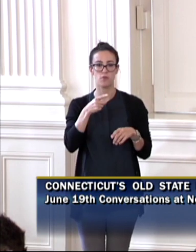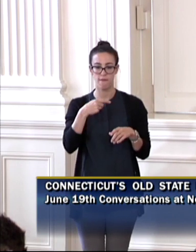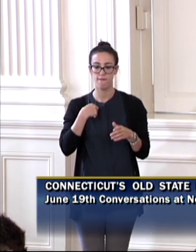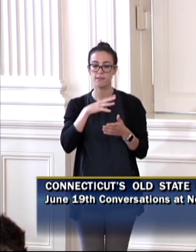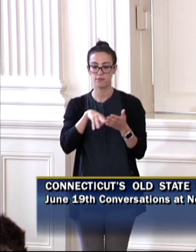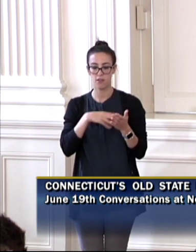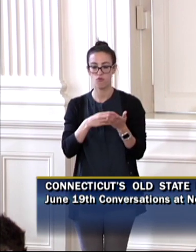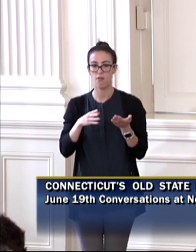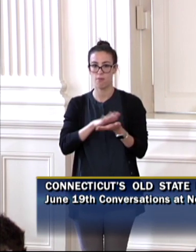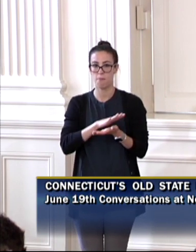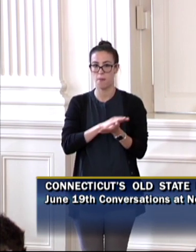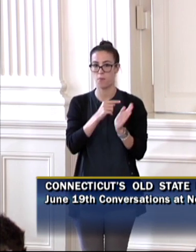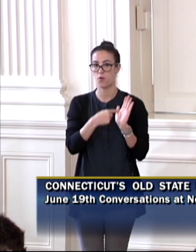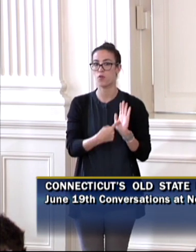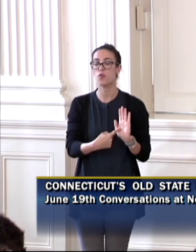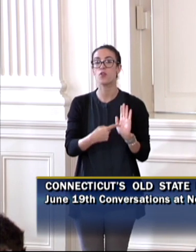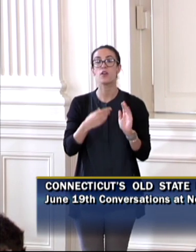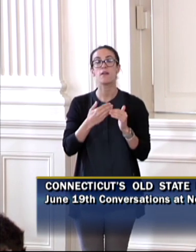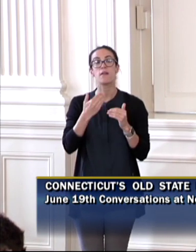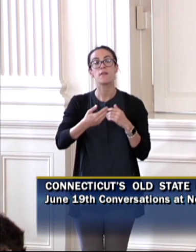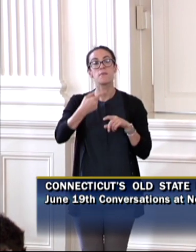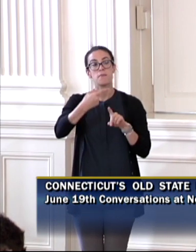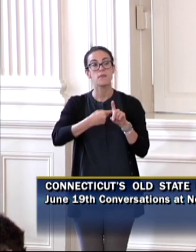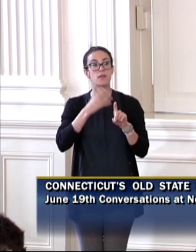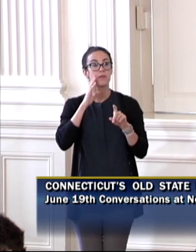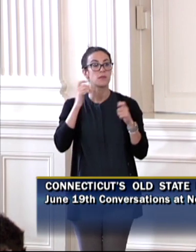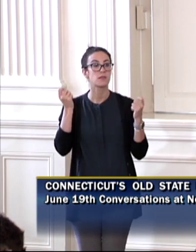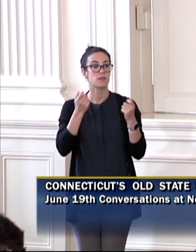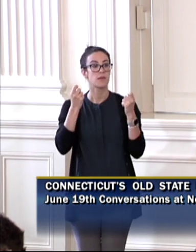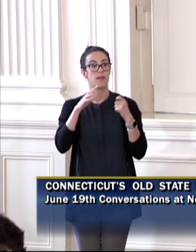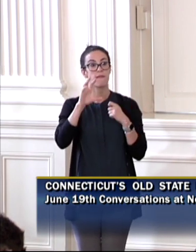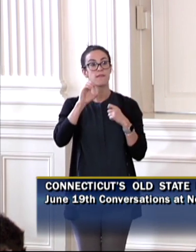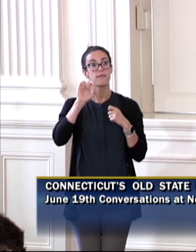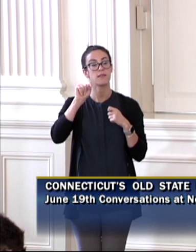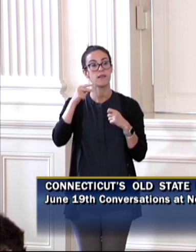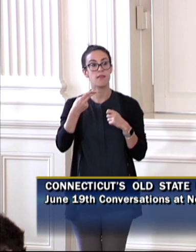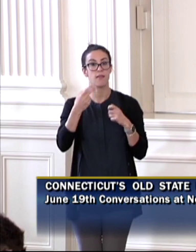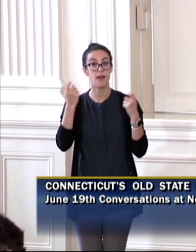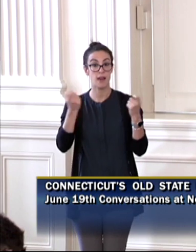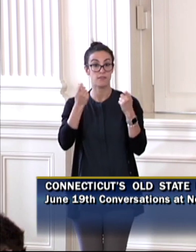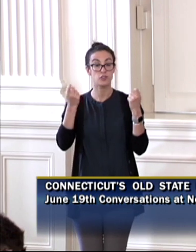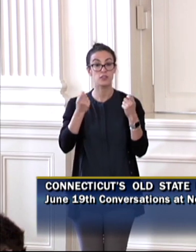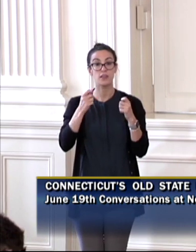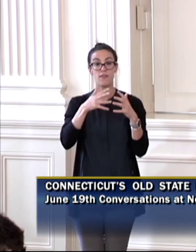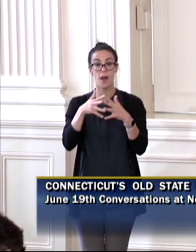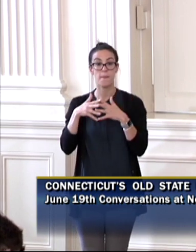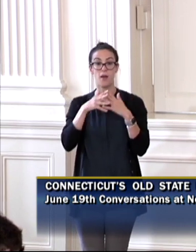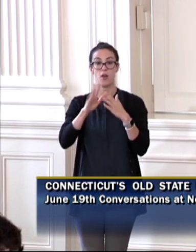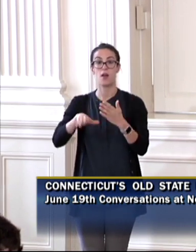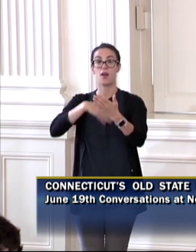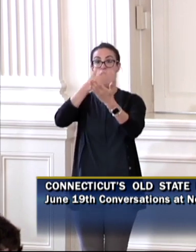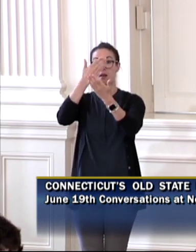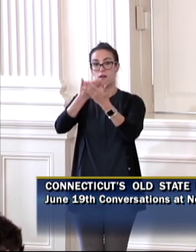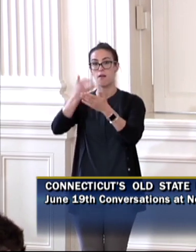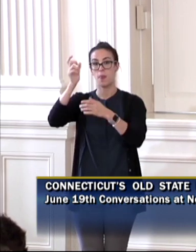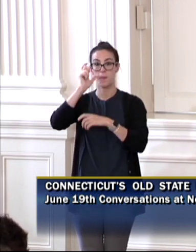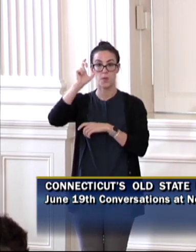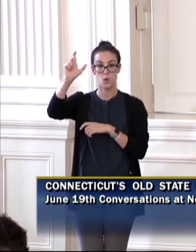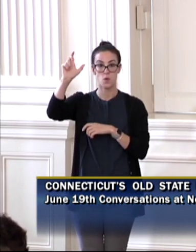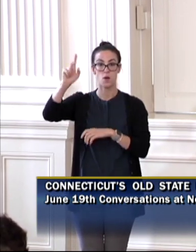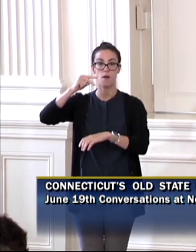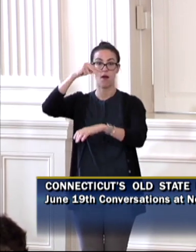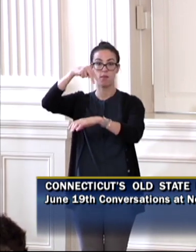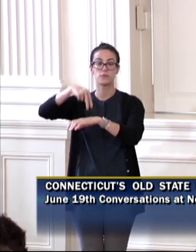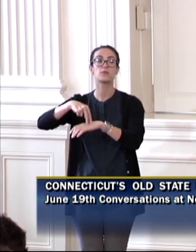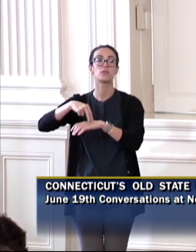then next month, we will be celebrating the 50th anniversary of Americans landing on the moon with two conversations at noon,